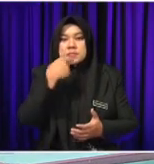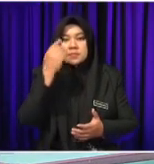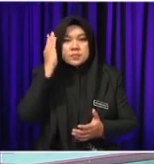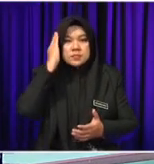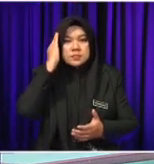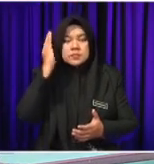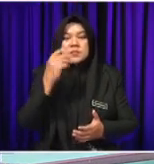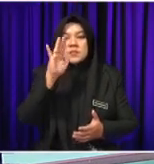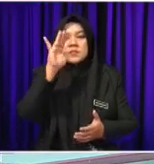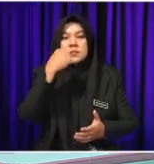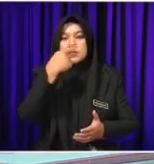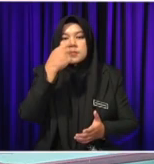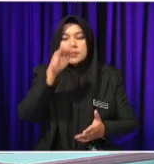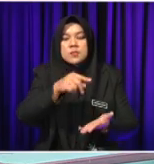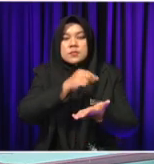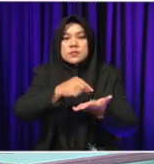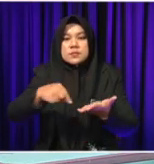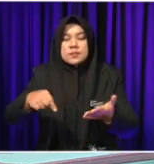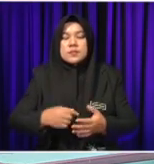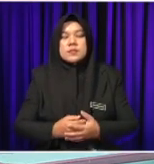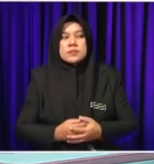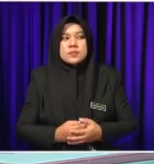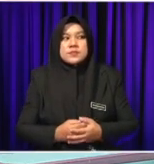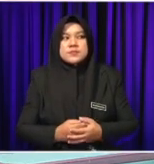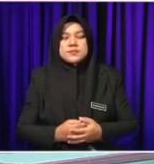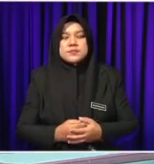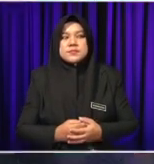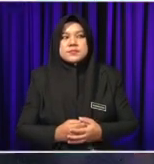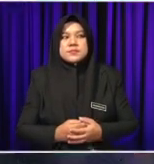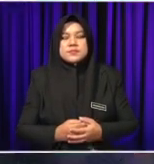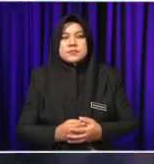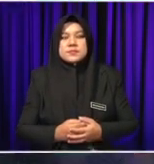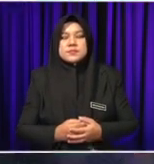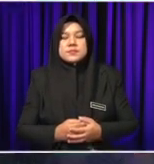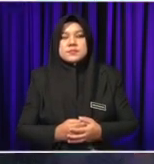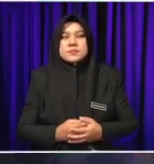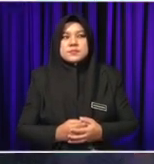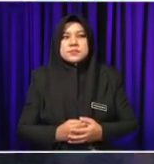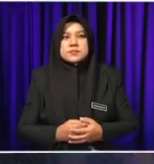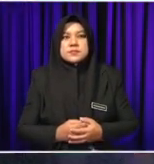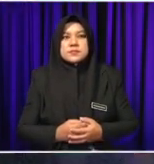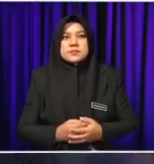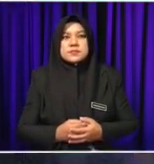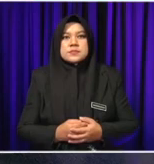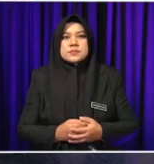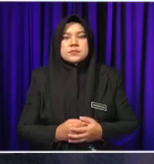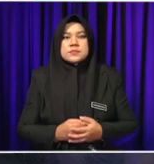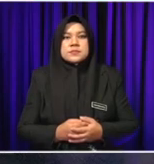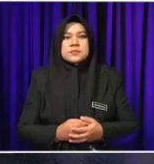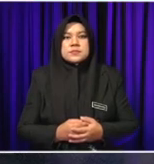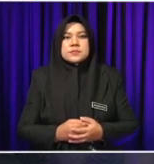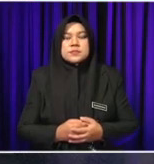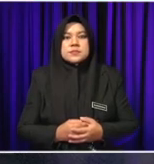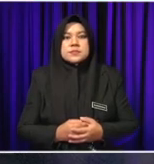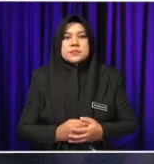give it a shot answering this simple, basic question? Anyone? Who is the persona? Hello. Yes. Can